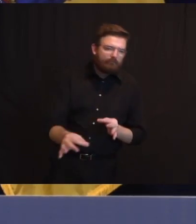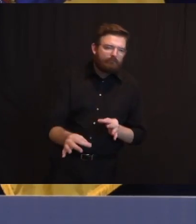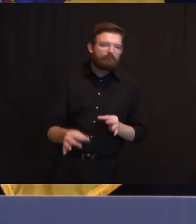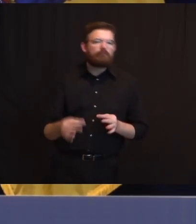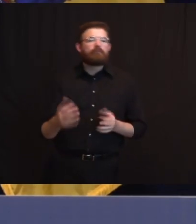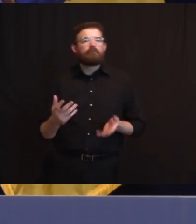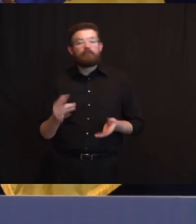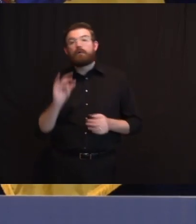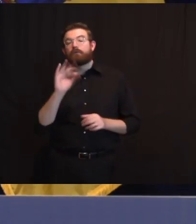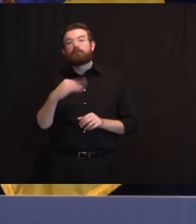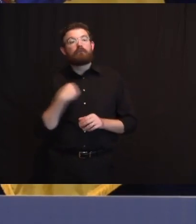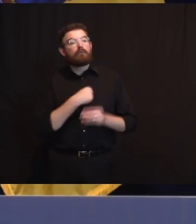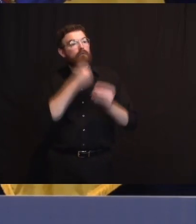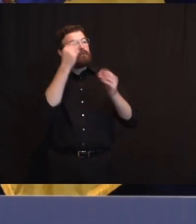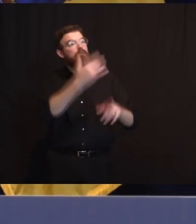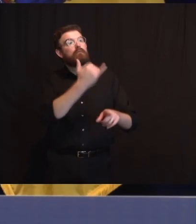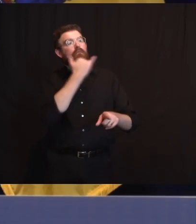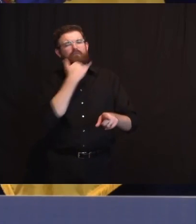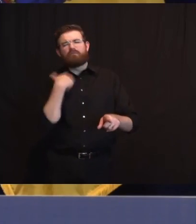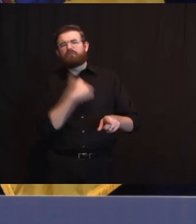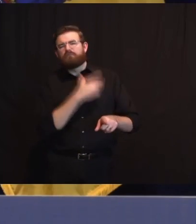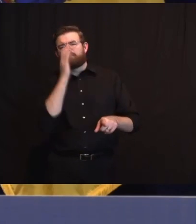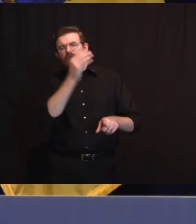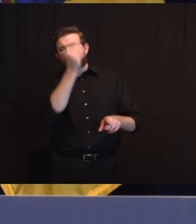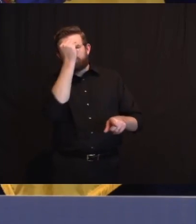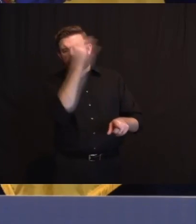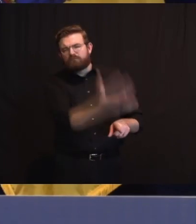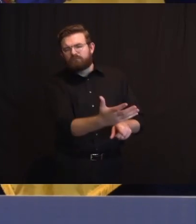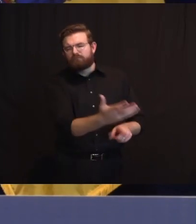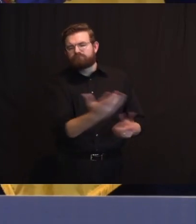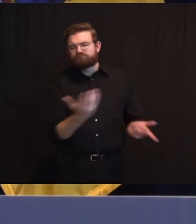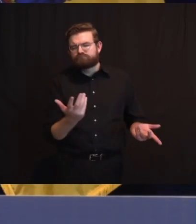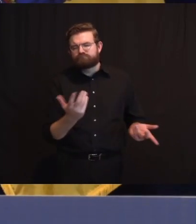seen the Essex County piece, but I think I've largely addressed this.